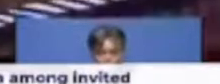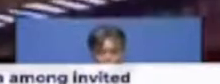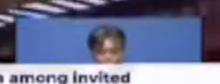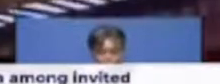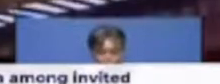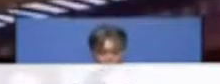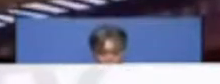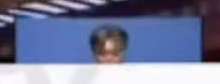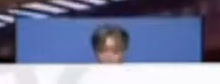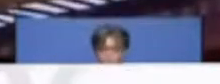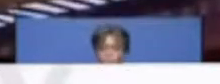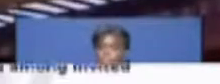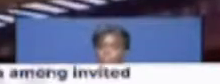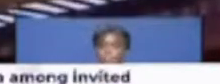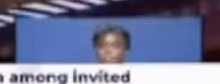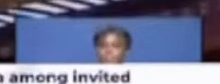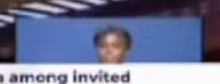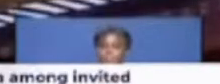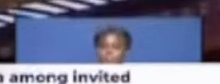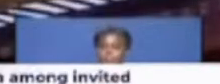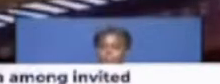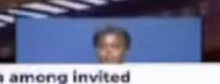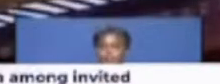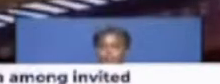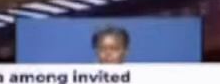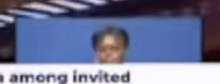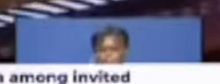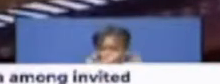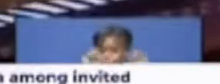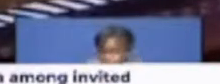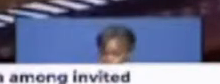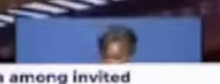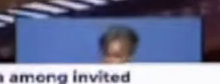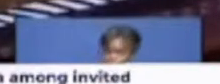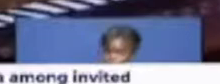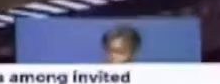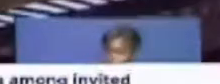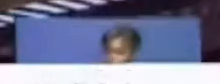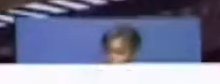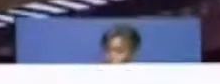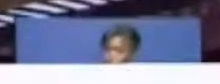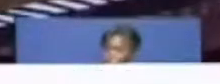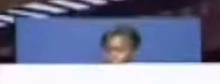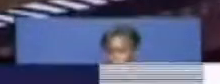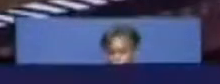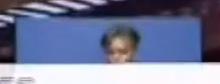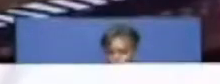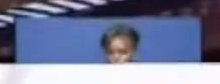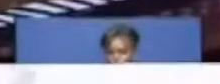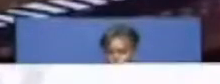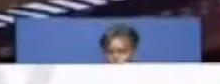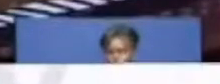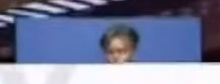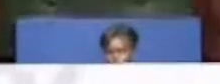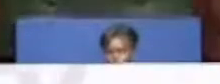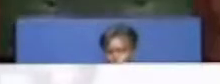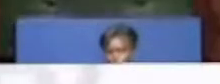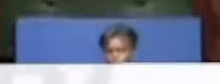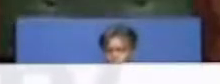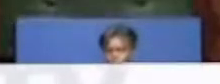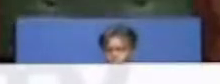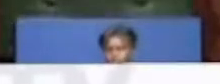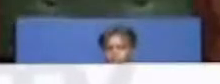I want to say that the health of our security system is not only as good that the health,